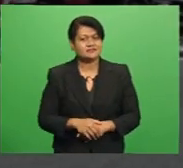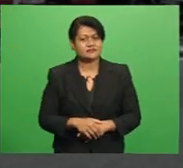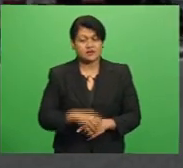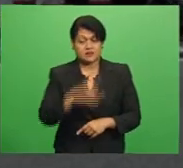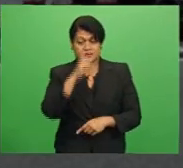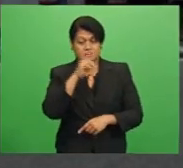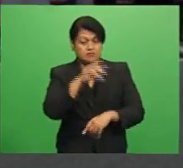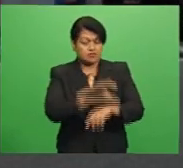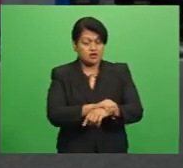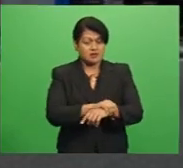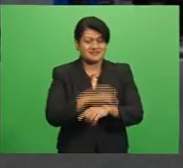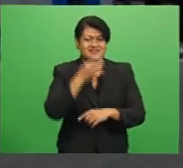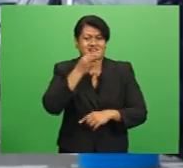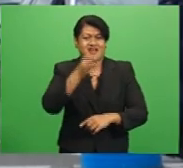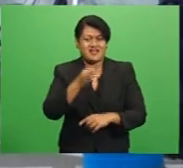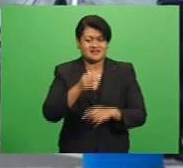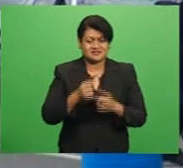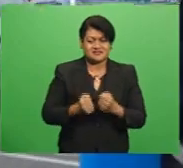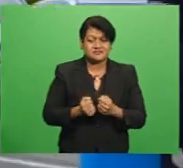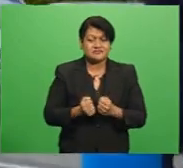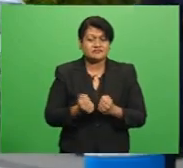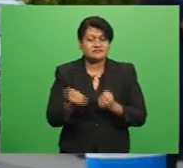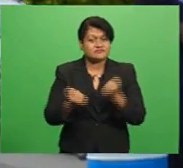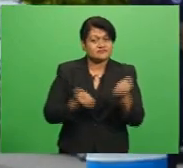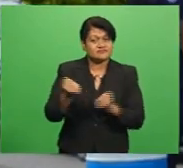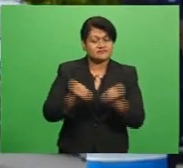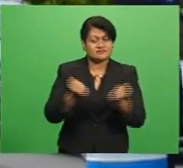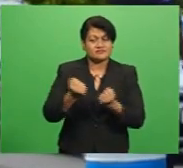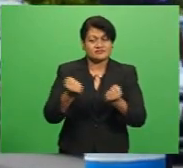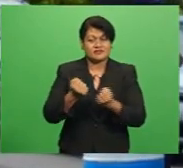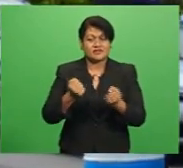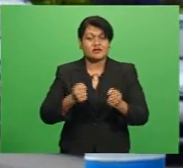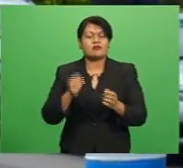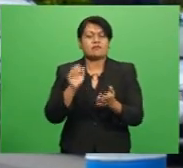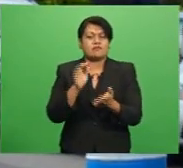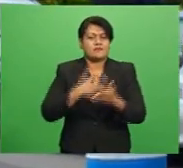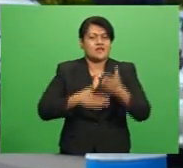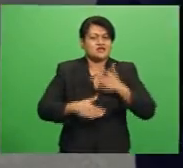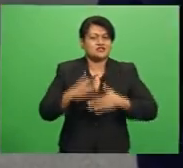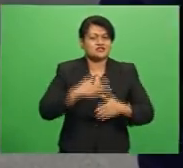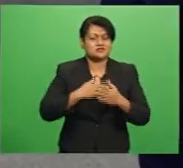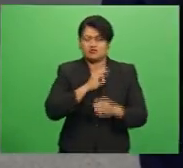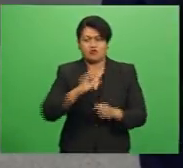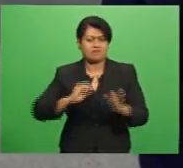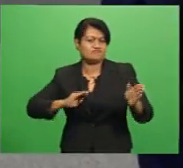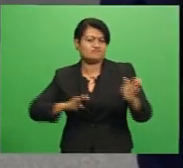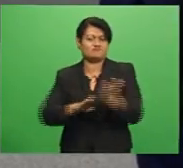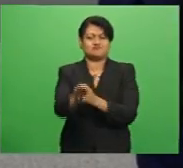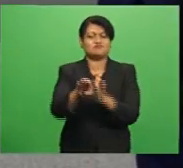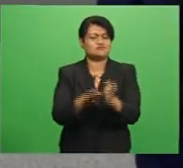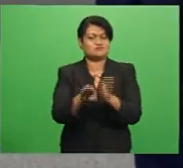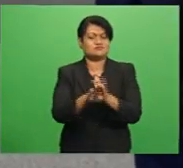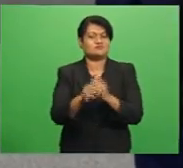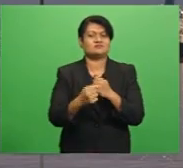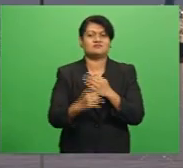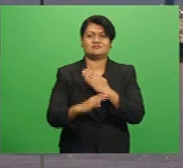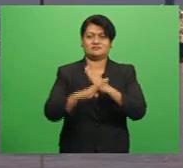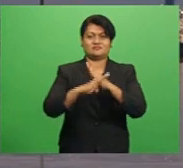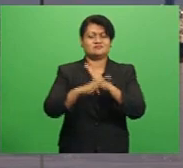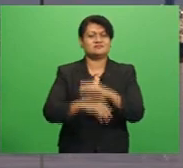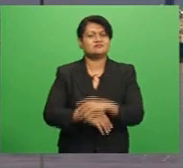to be patient, plan their journey well and not rush to the destination during the New Year period. Kelly Vadala, FBC